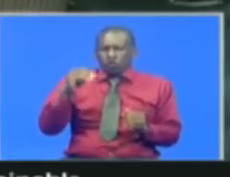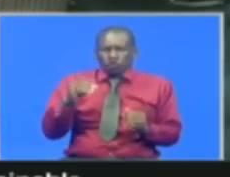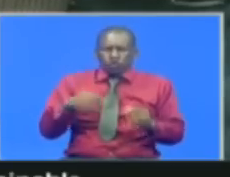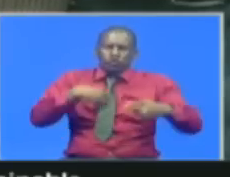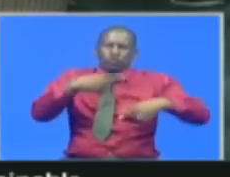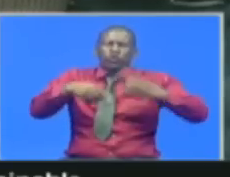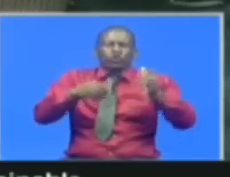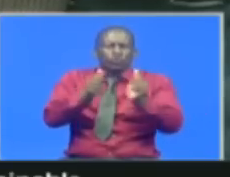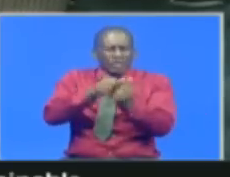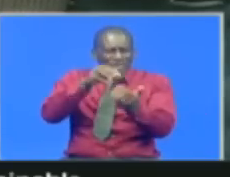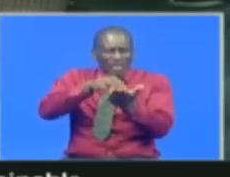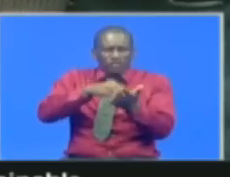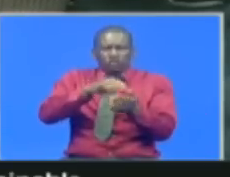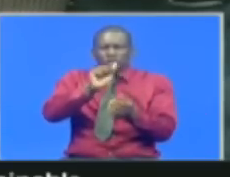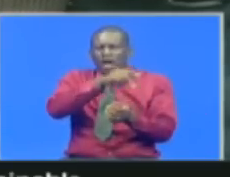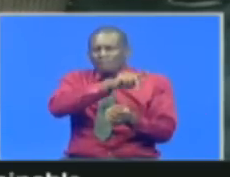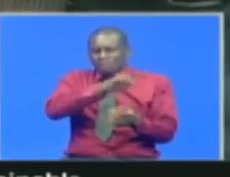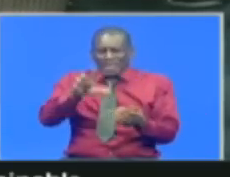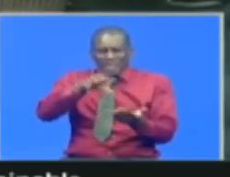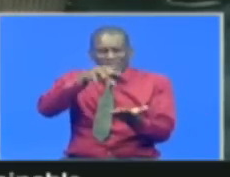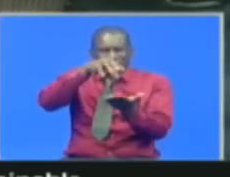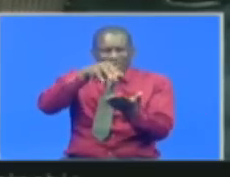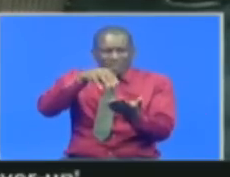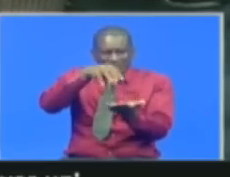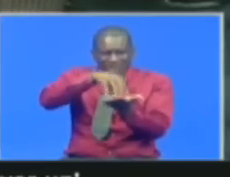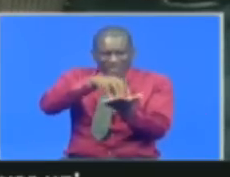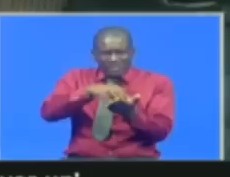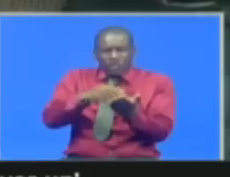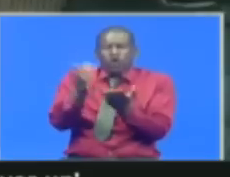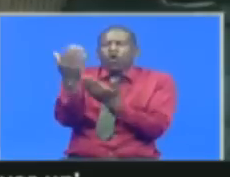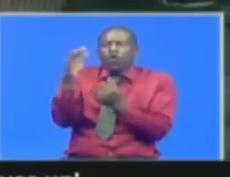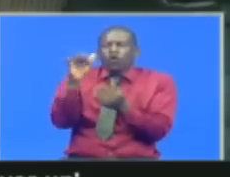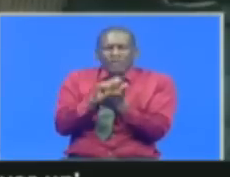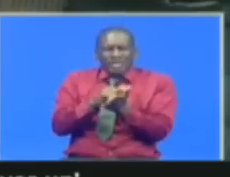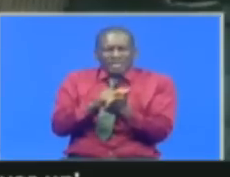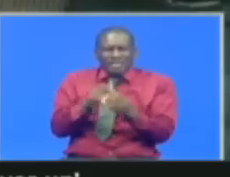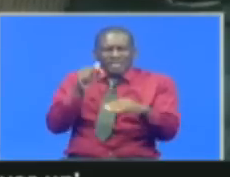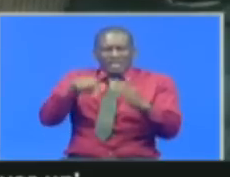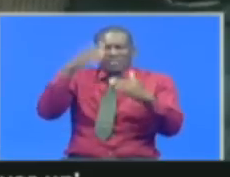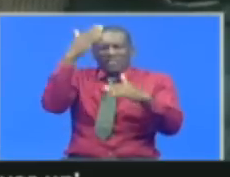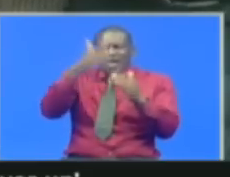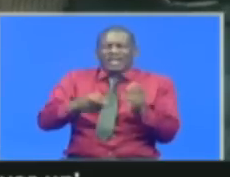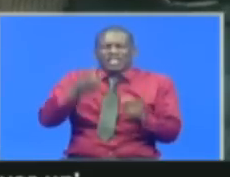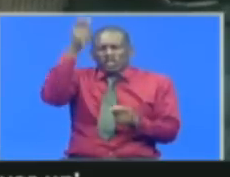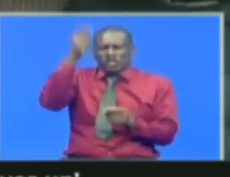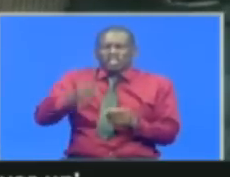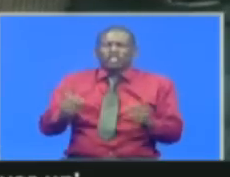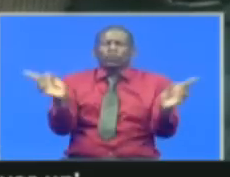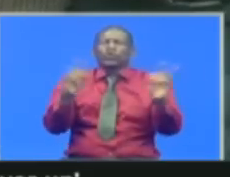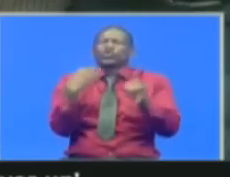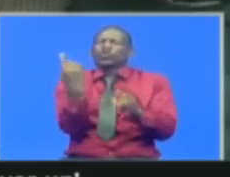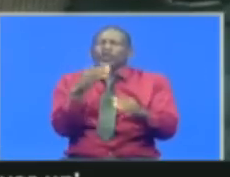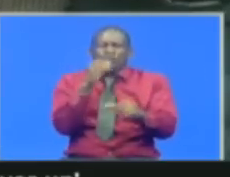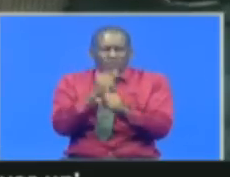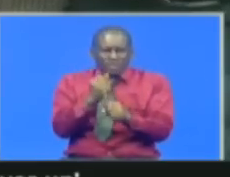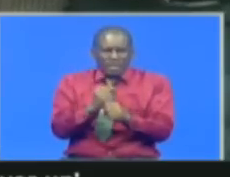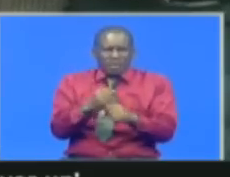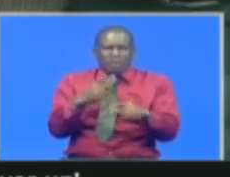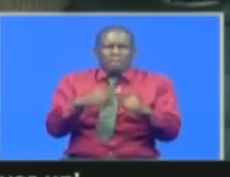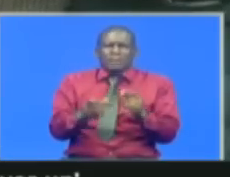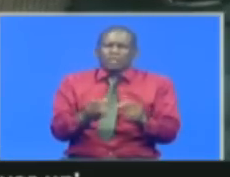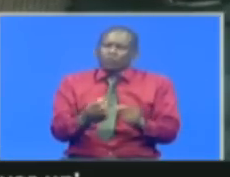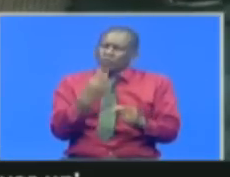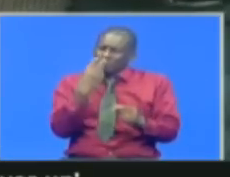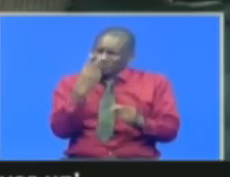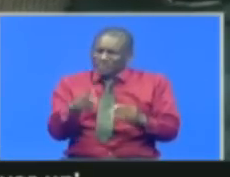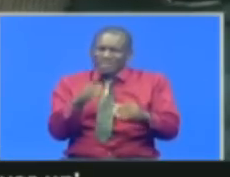justice in the hope that ultimately justice will not only be done, but be seen to